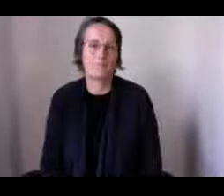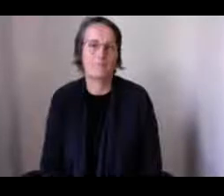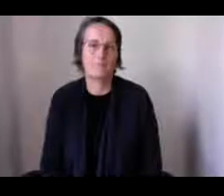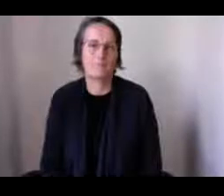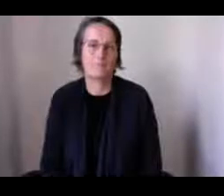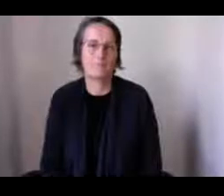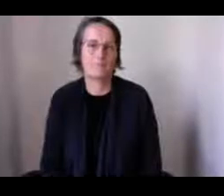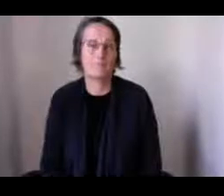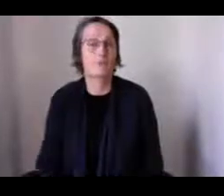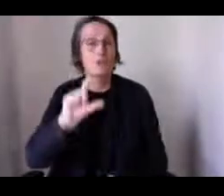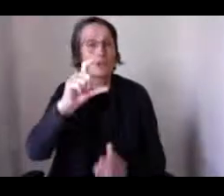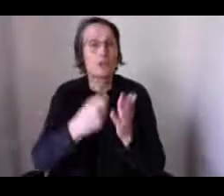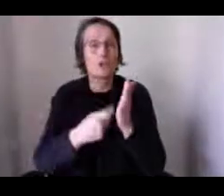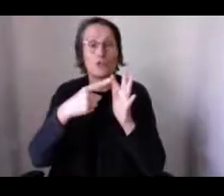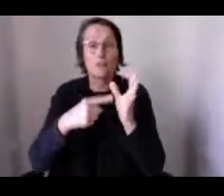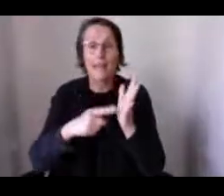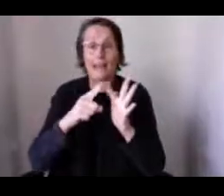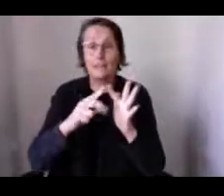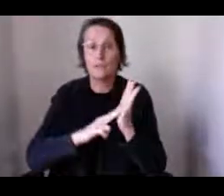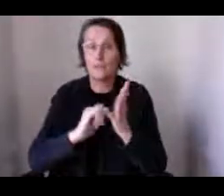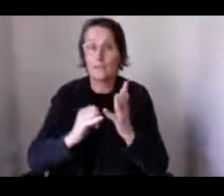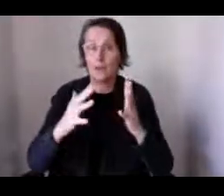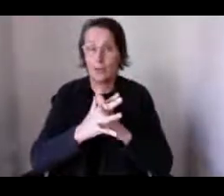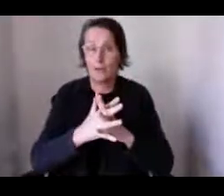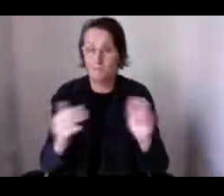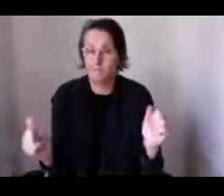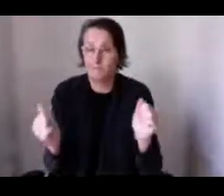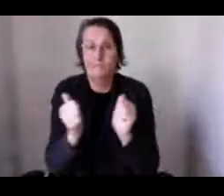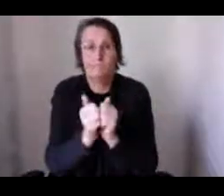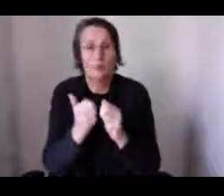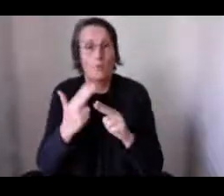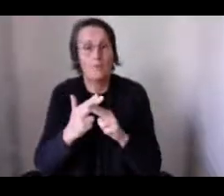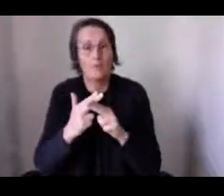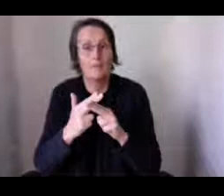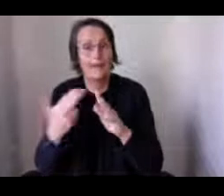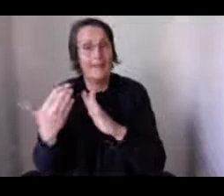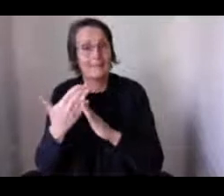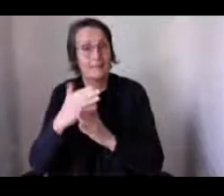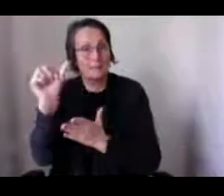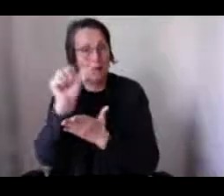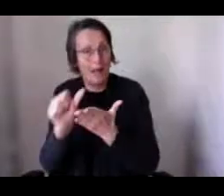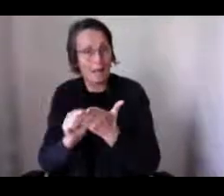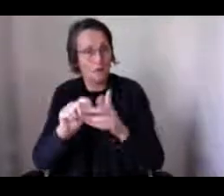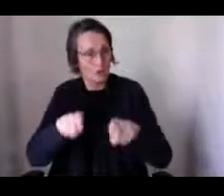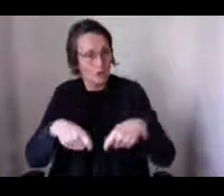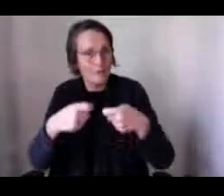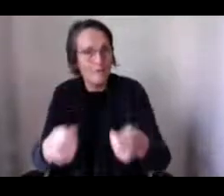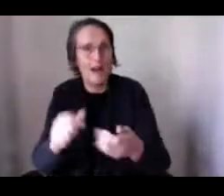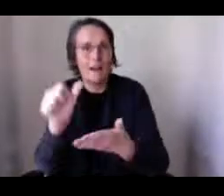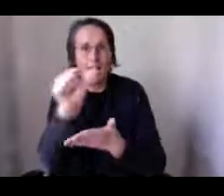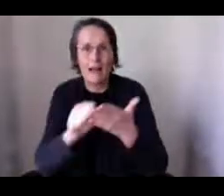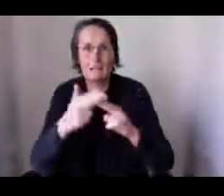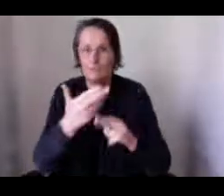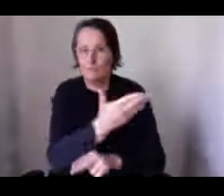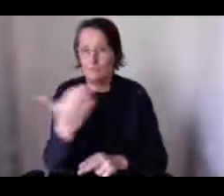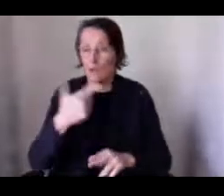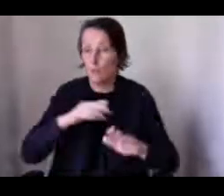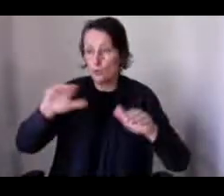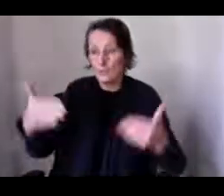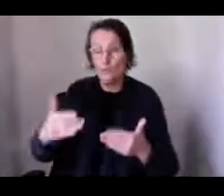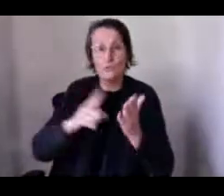Create New South Wales works closely with Accessible Arts to provide support to the sector. So I would like to introduce Liz Martin, Arts